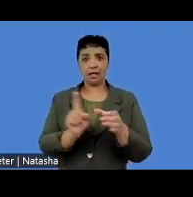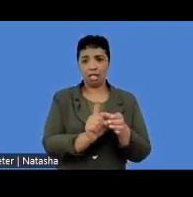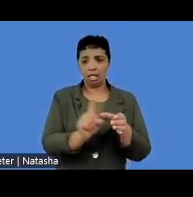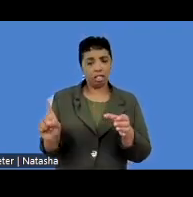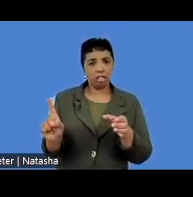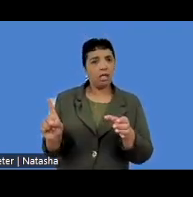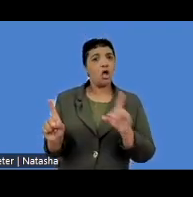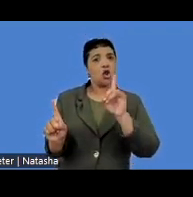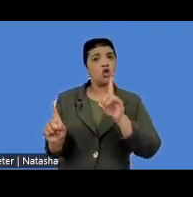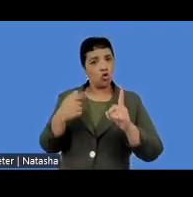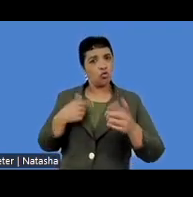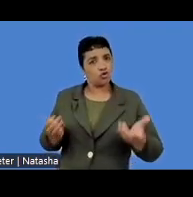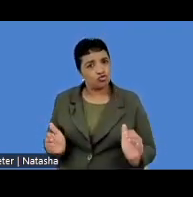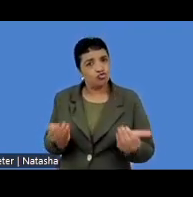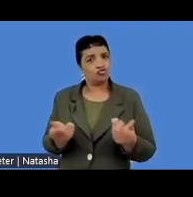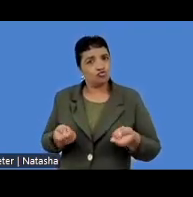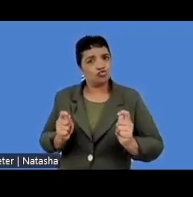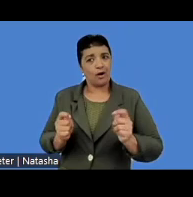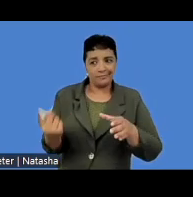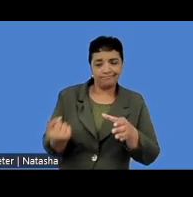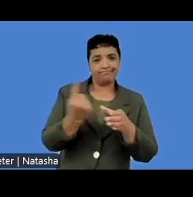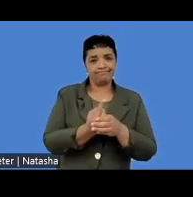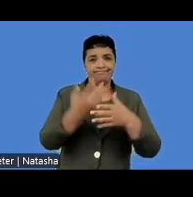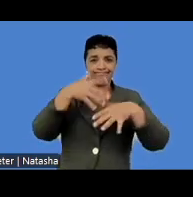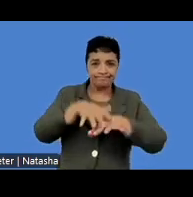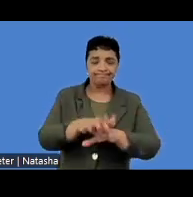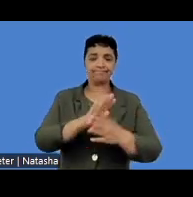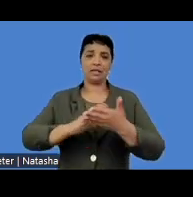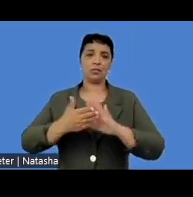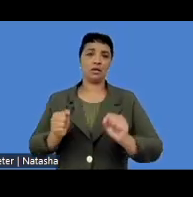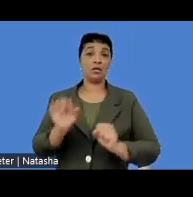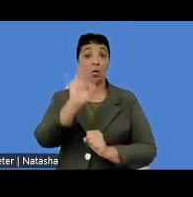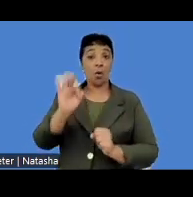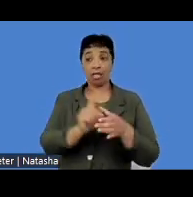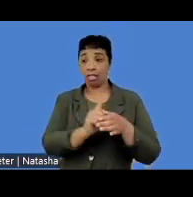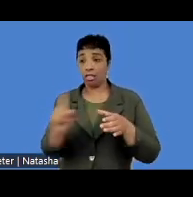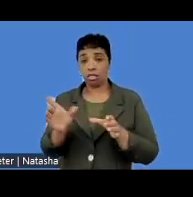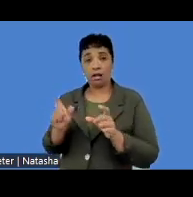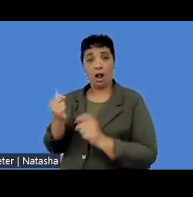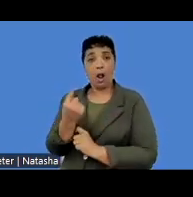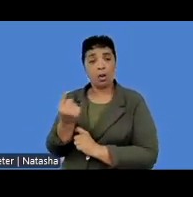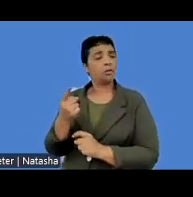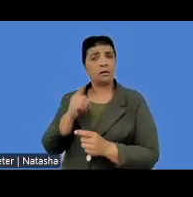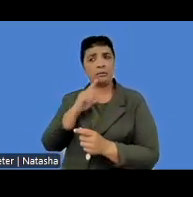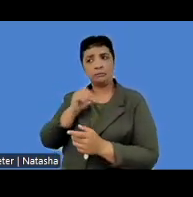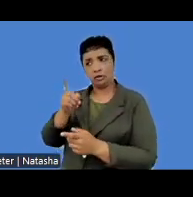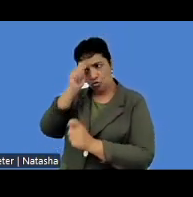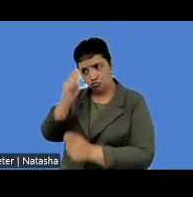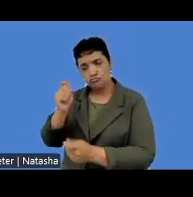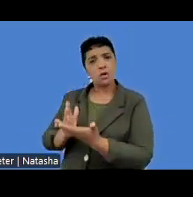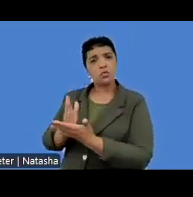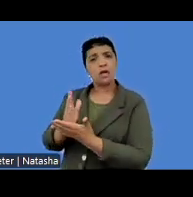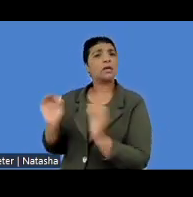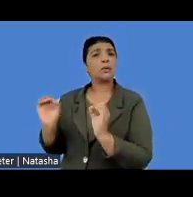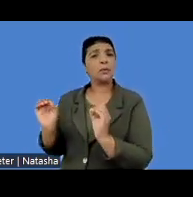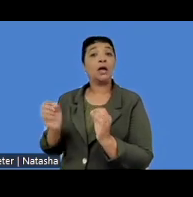because it's just a violation of their rights, and Ukraine is a state member of the United Nations Convention on